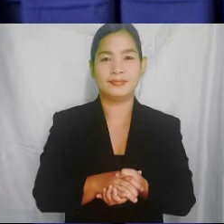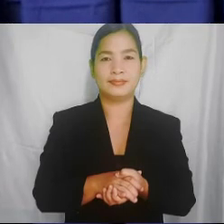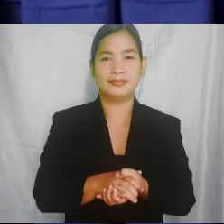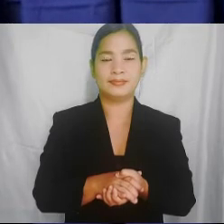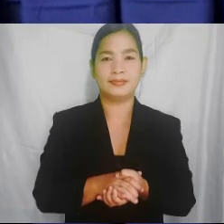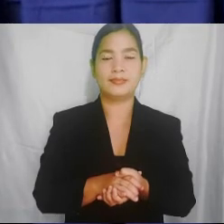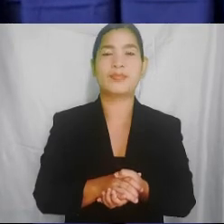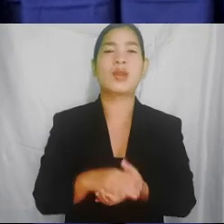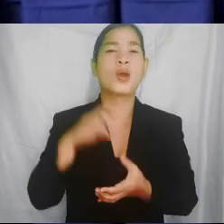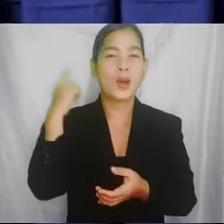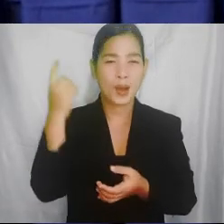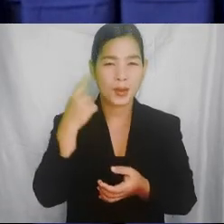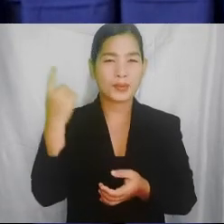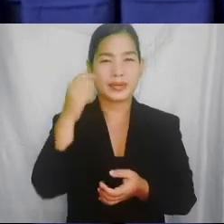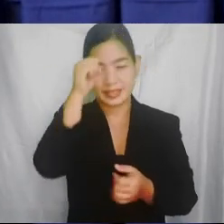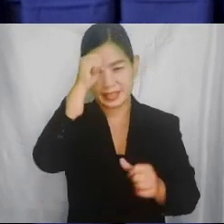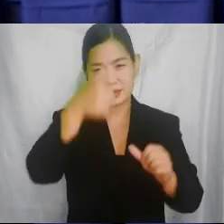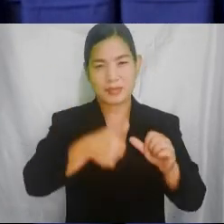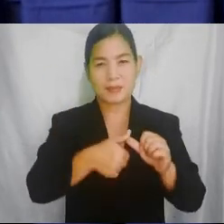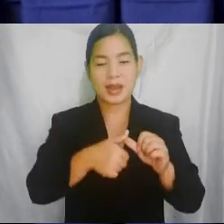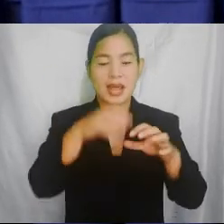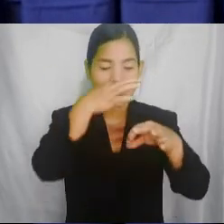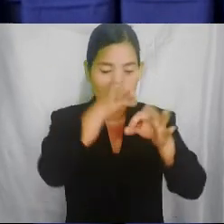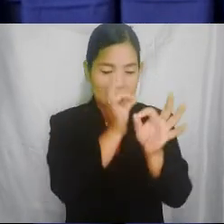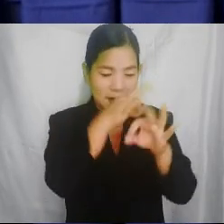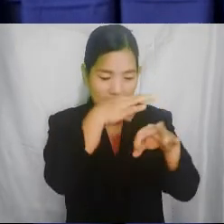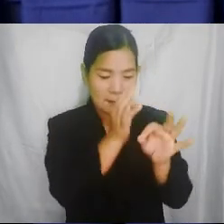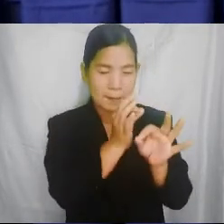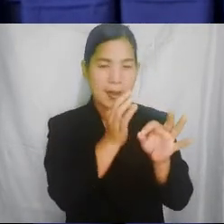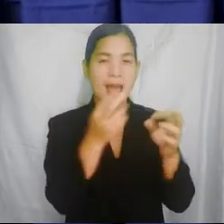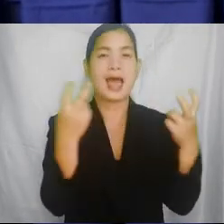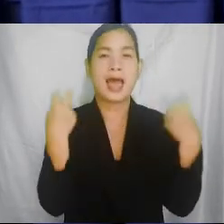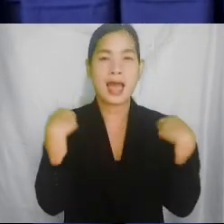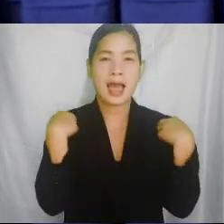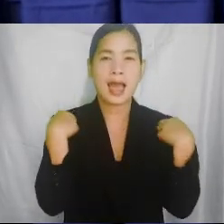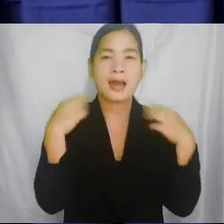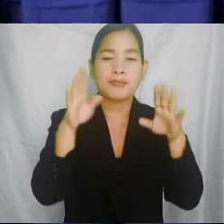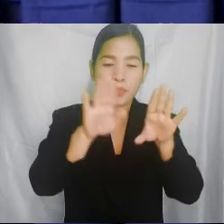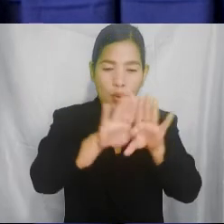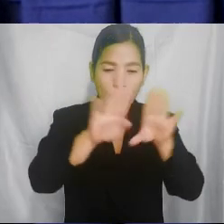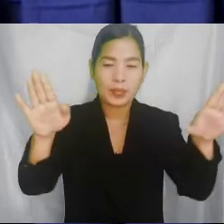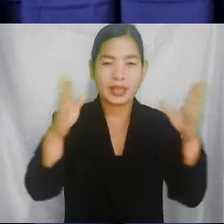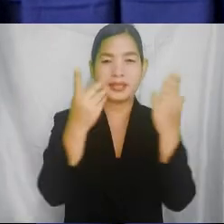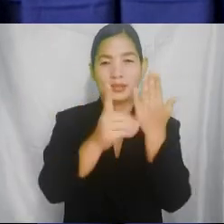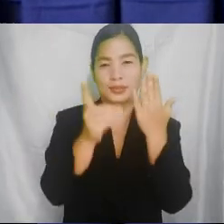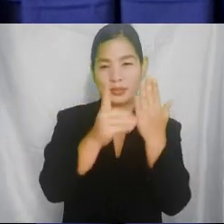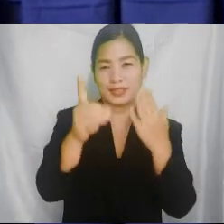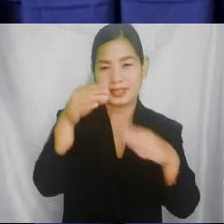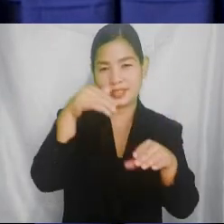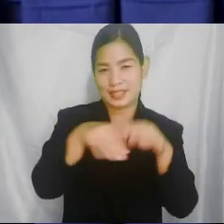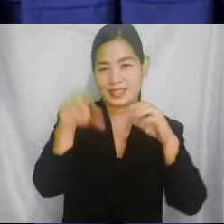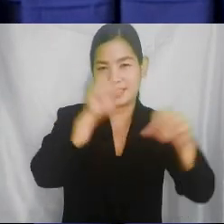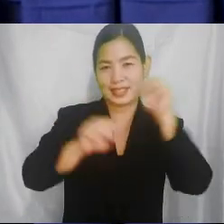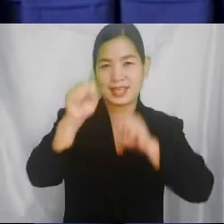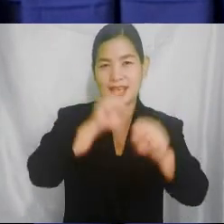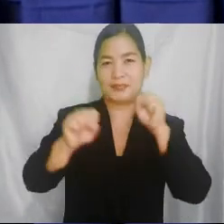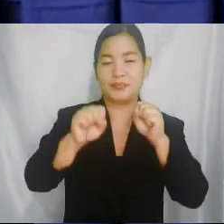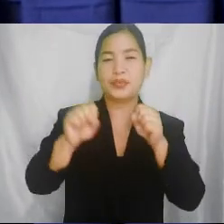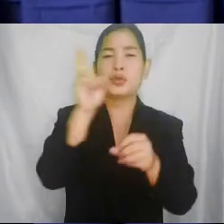Always remember that microscopes have opened many doors in science. By using